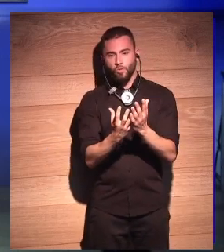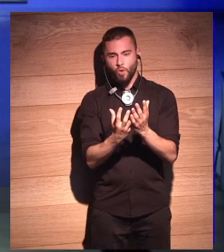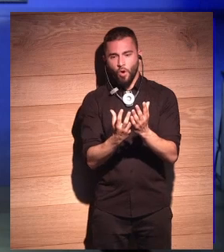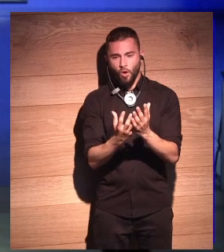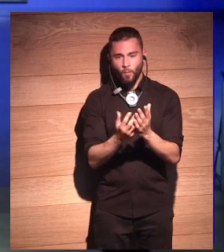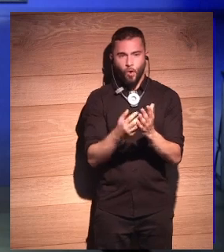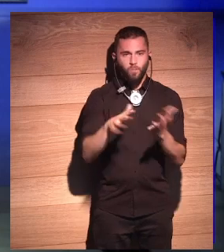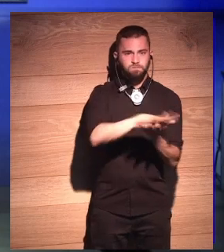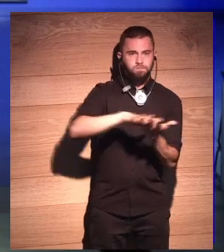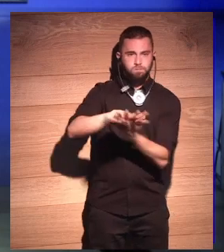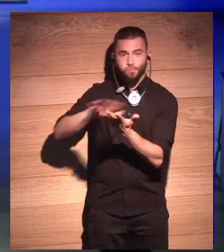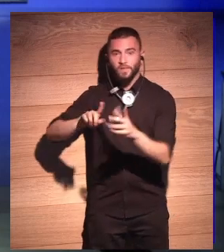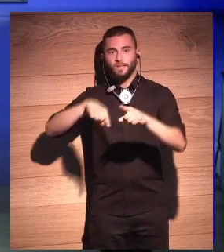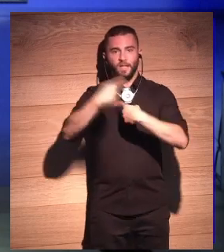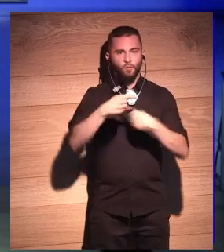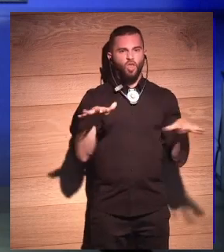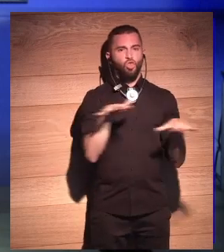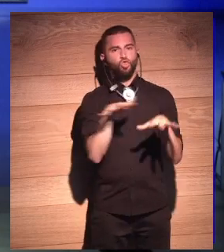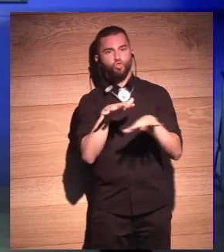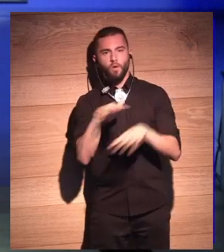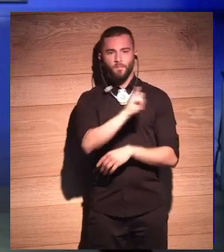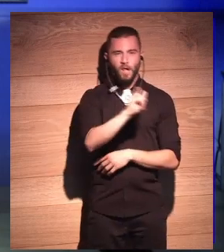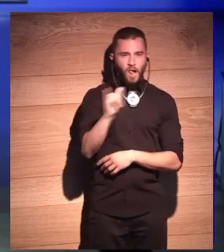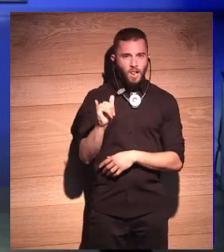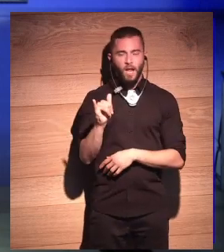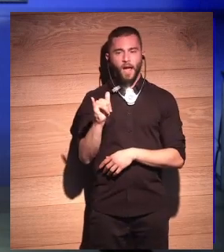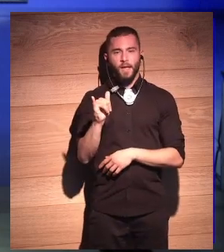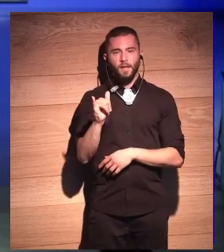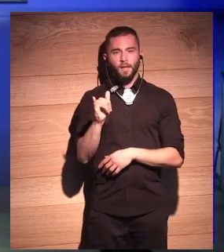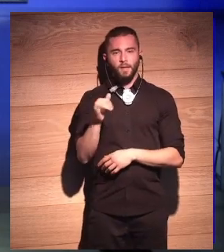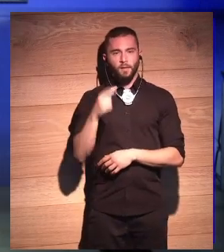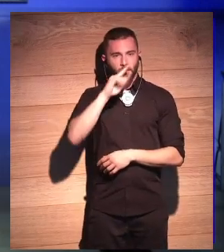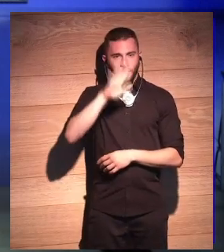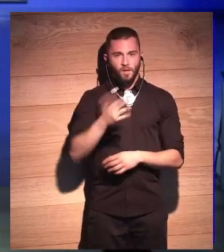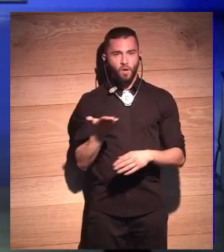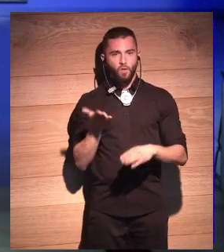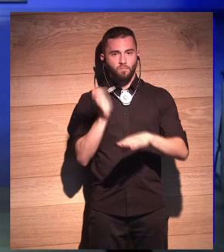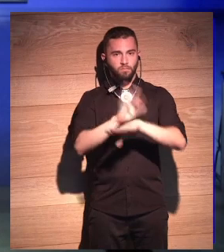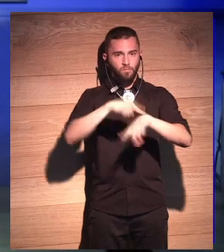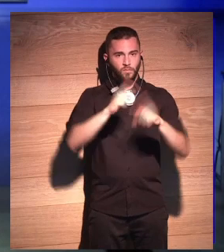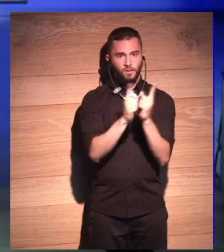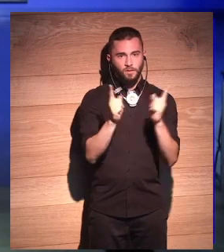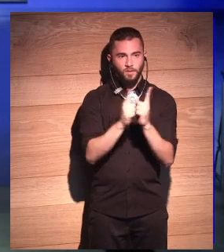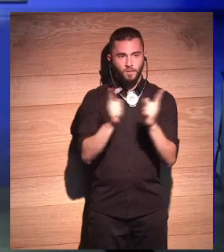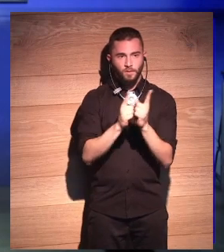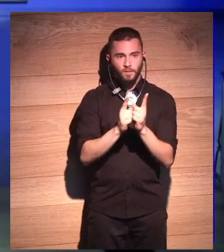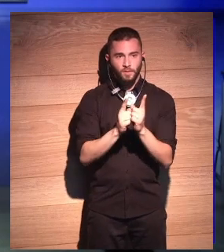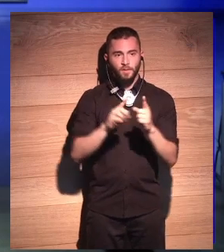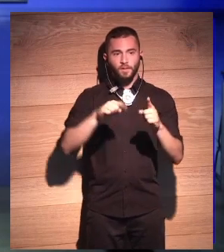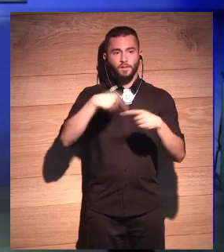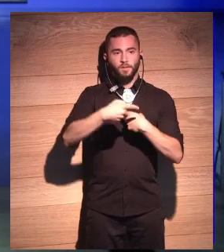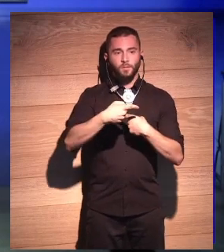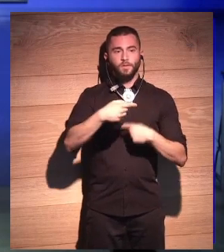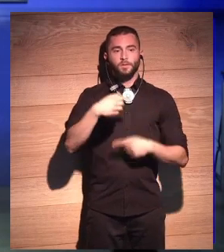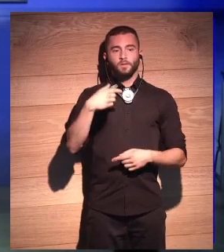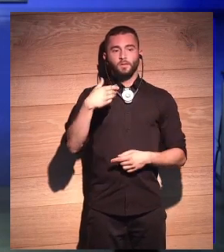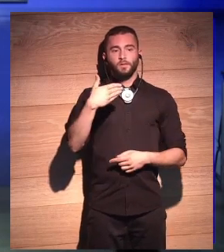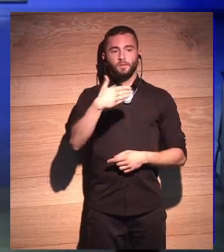you a trailer, I think, and then some behind-the-scenes stuff. Yeah, behind-the-scenes stuff